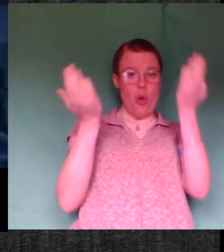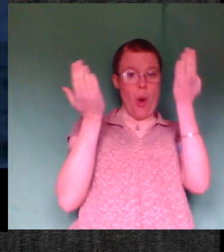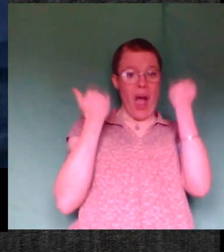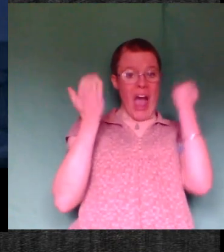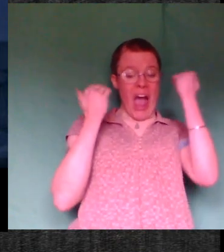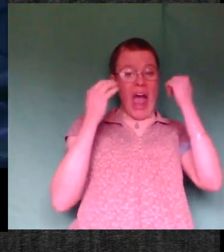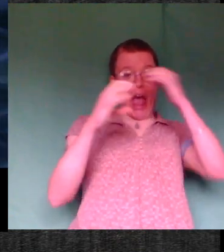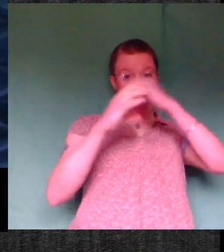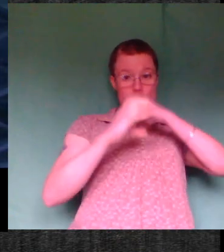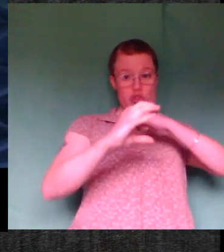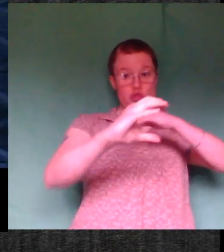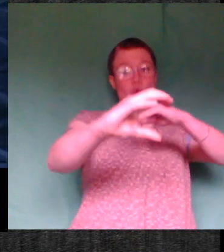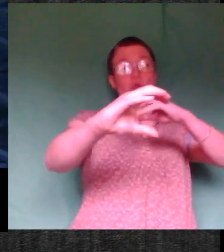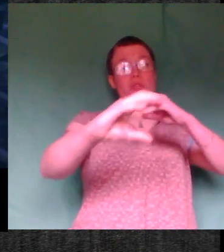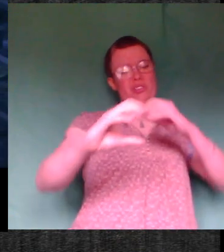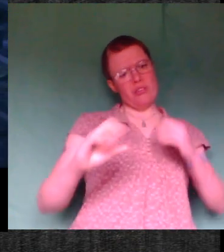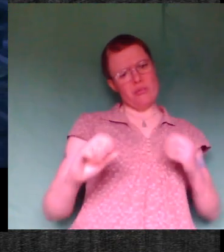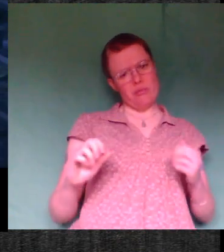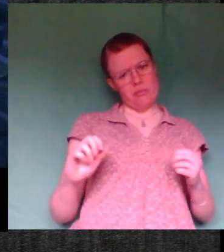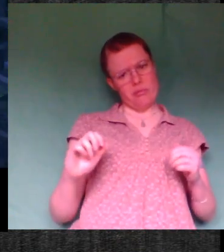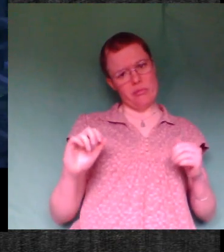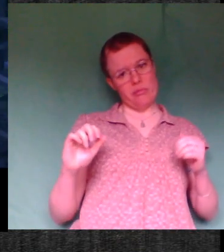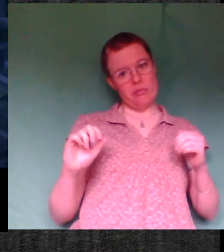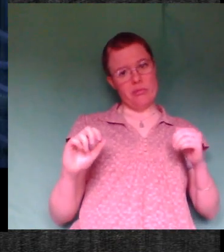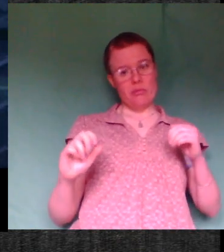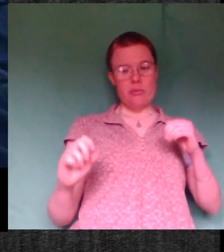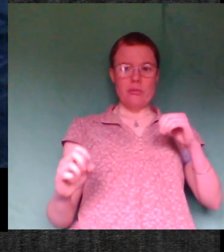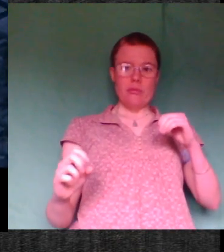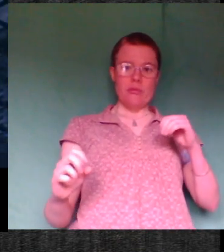There should also be a duct on the second floor.